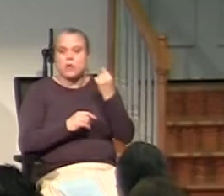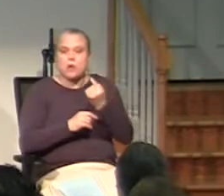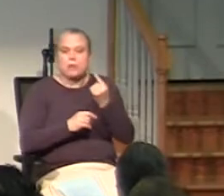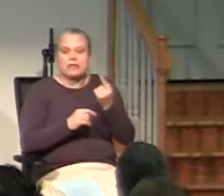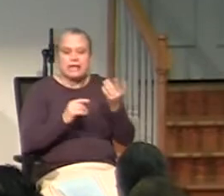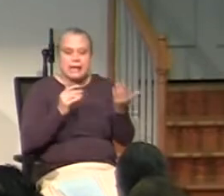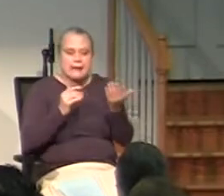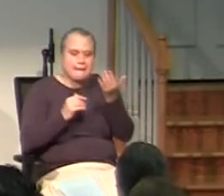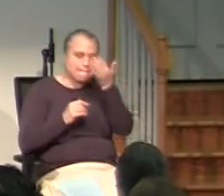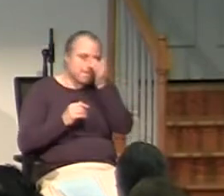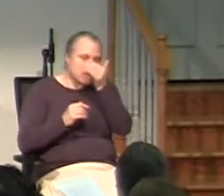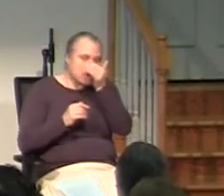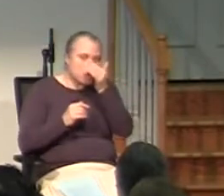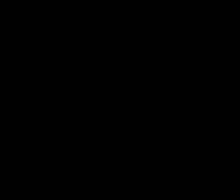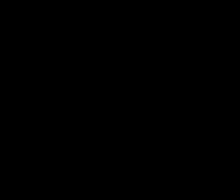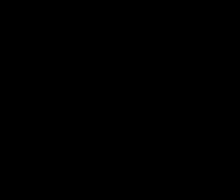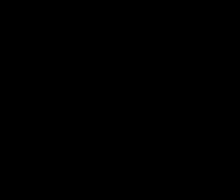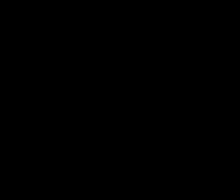in our brains.